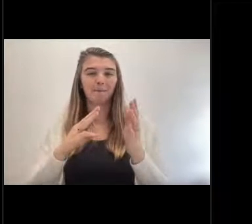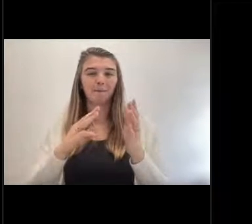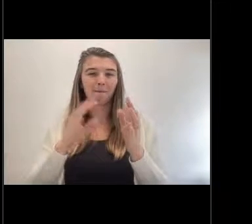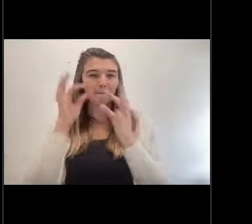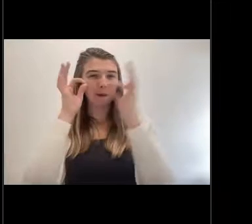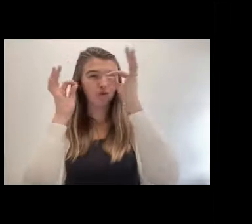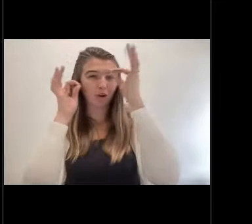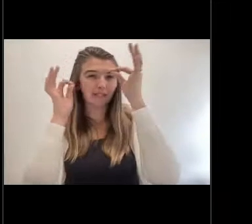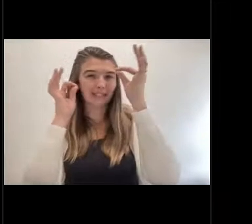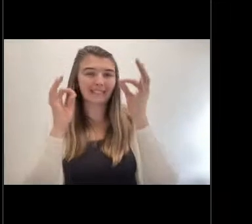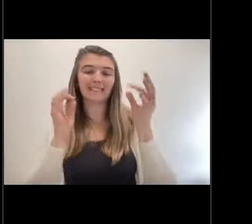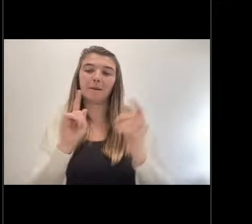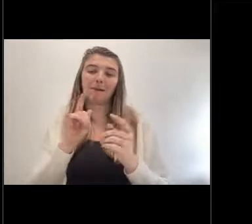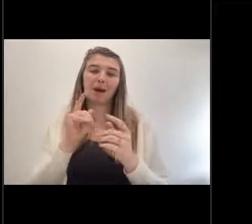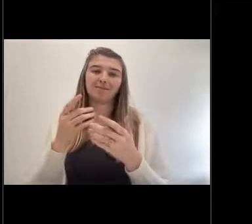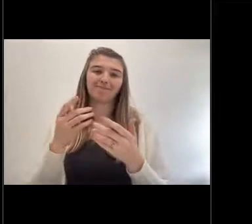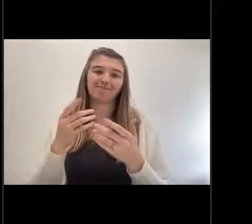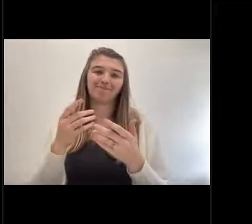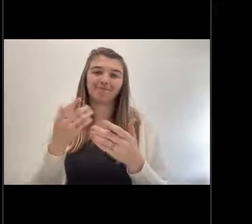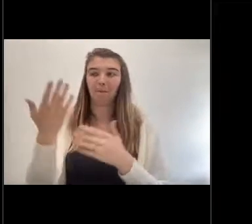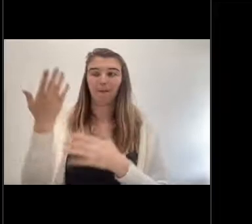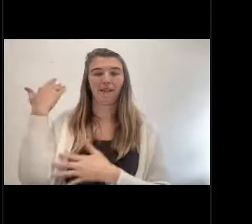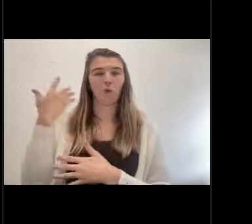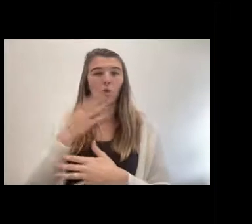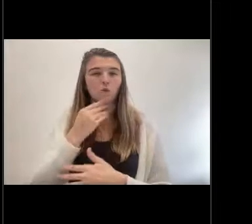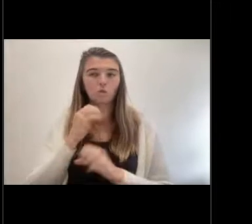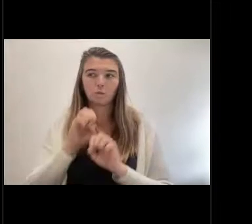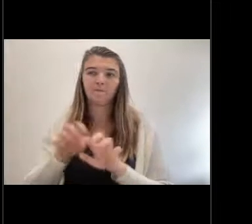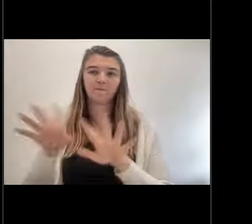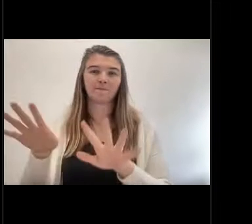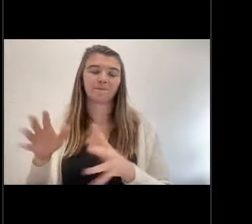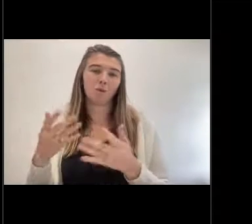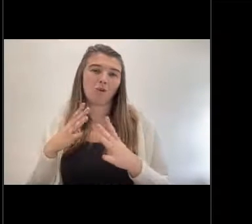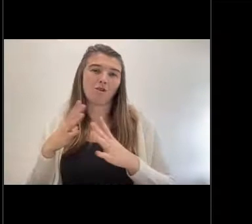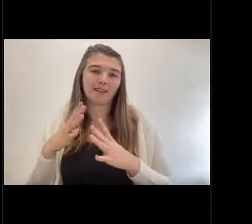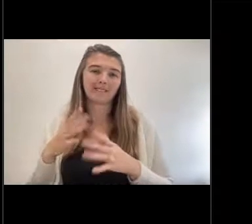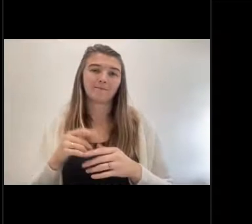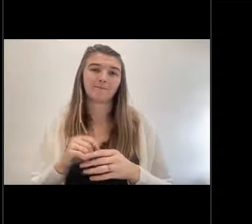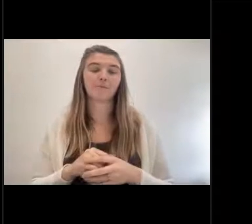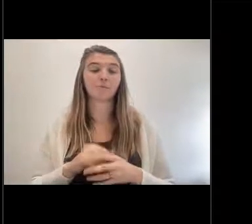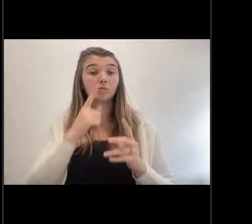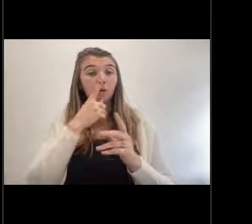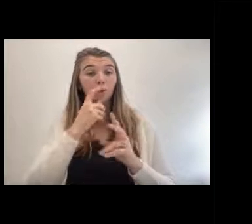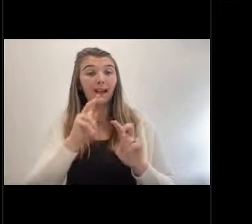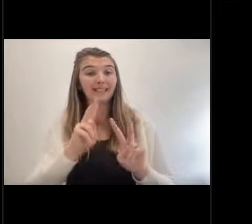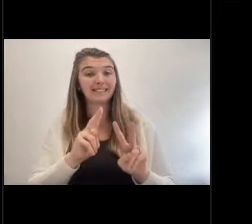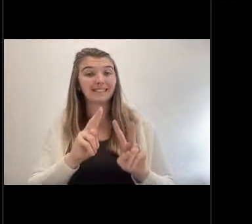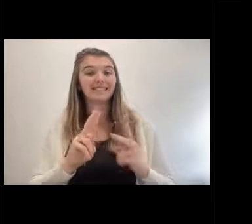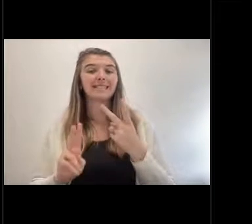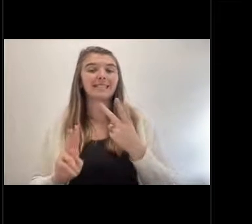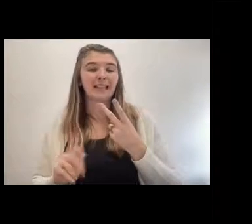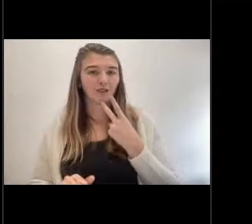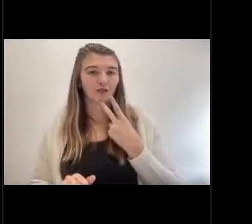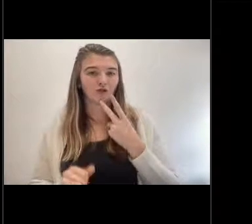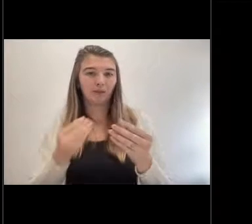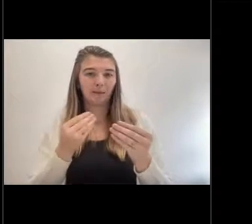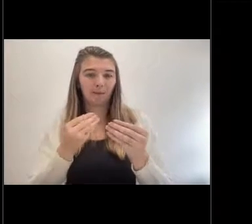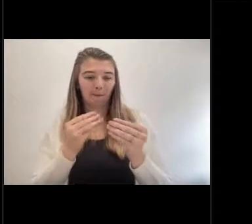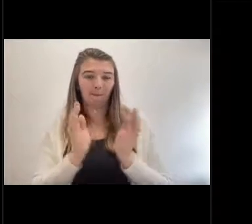microplastics into the environment. But you can see that the vast majority is what is called secondary microplastics, and those are resulting, for example,